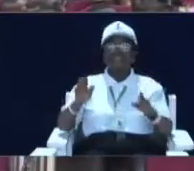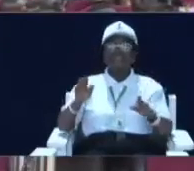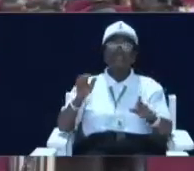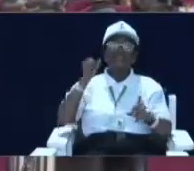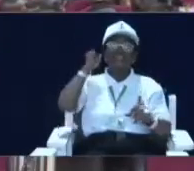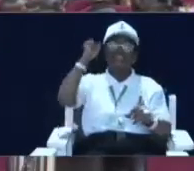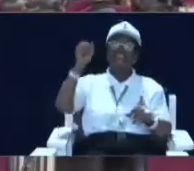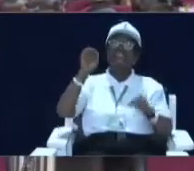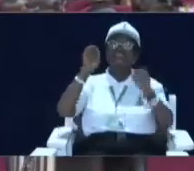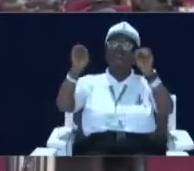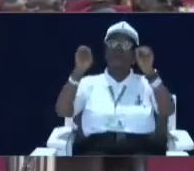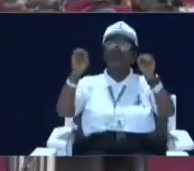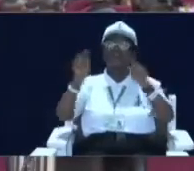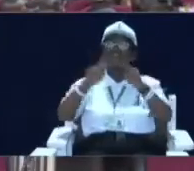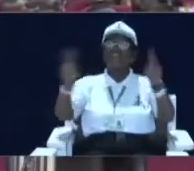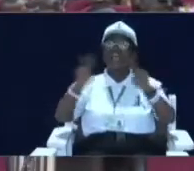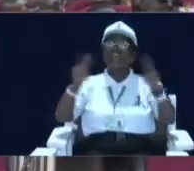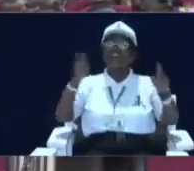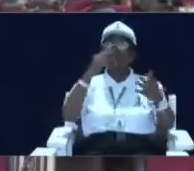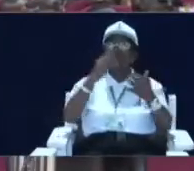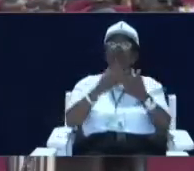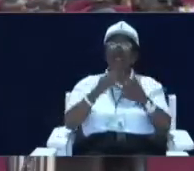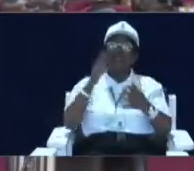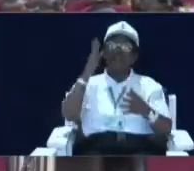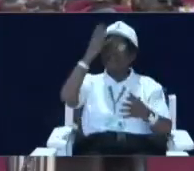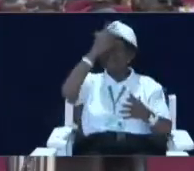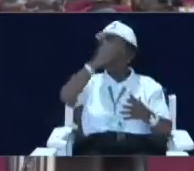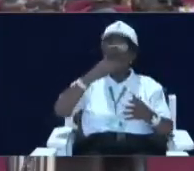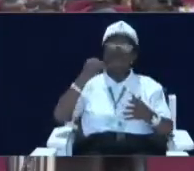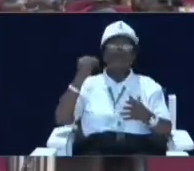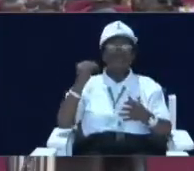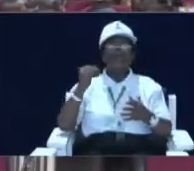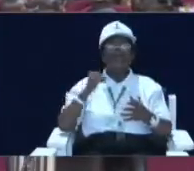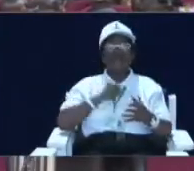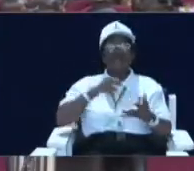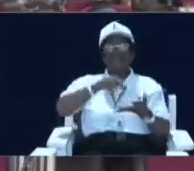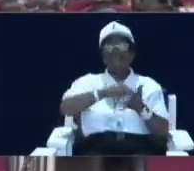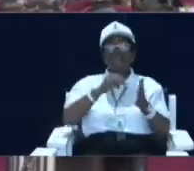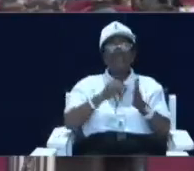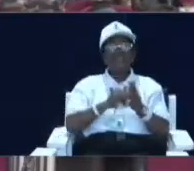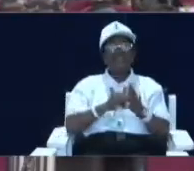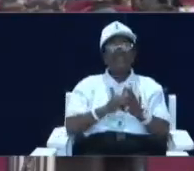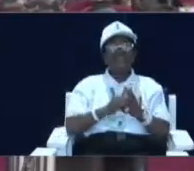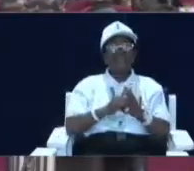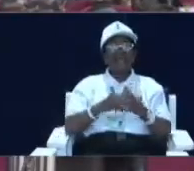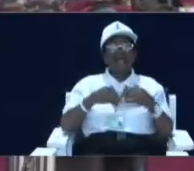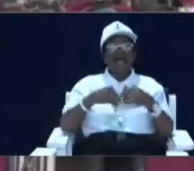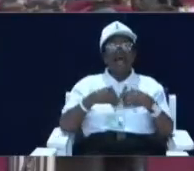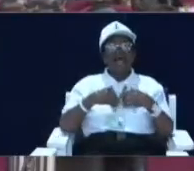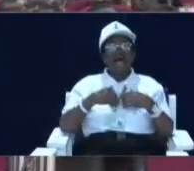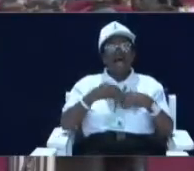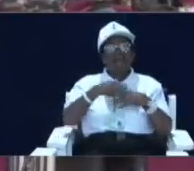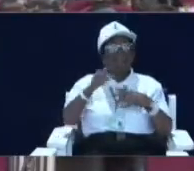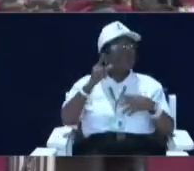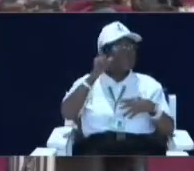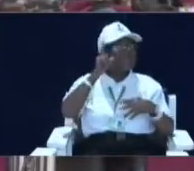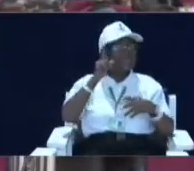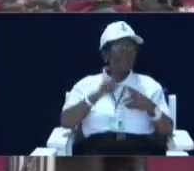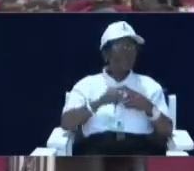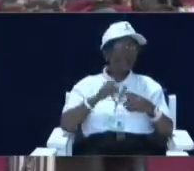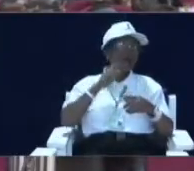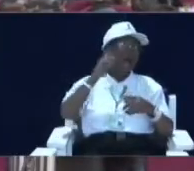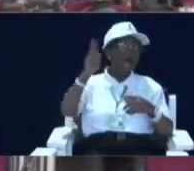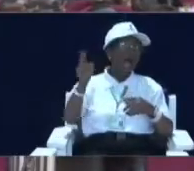well, beautiful. I mean, you after listening to her, you